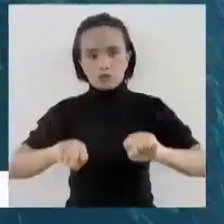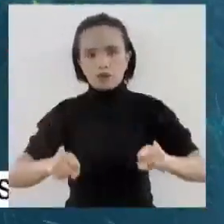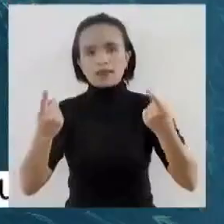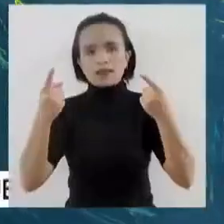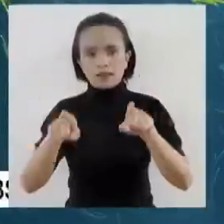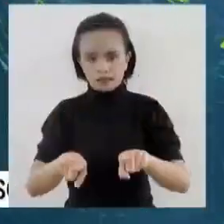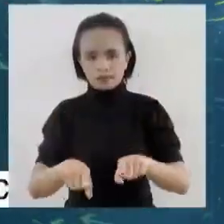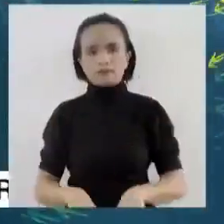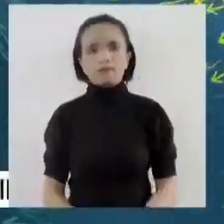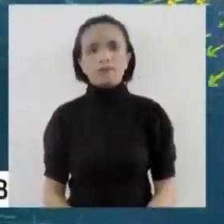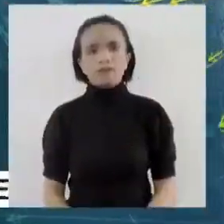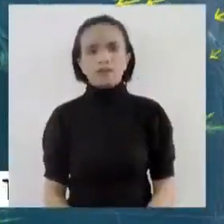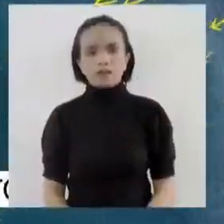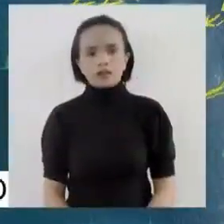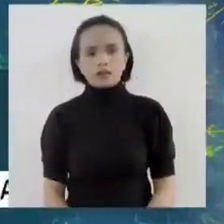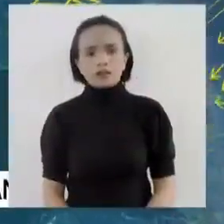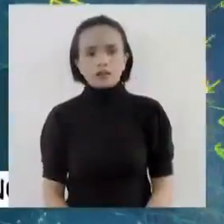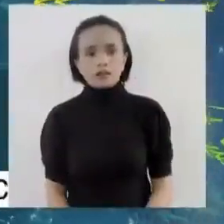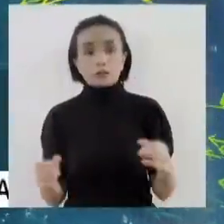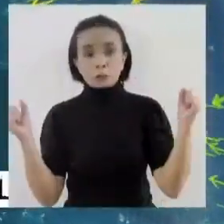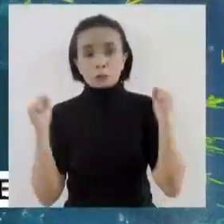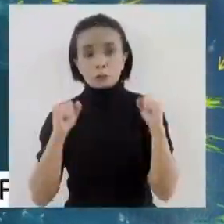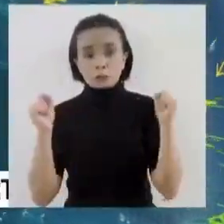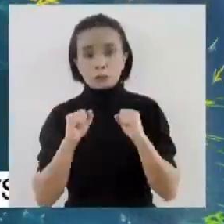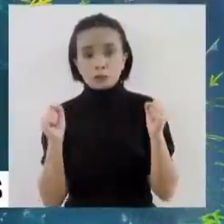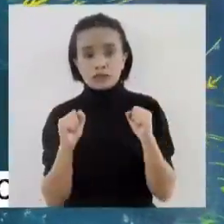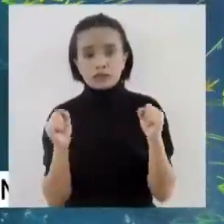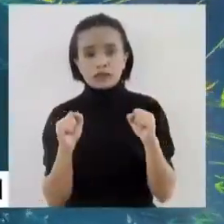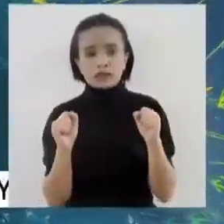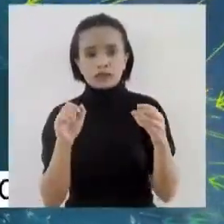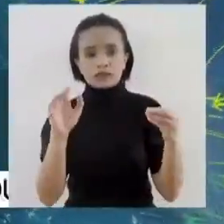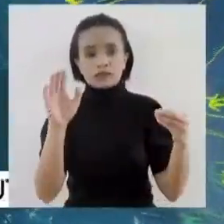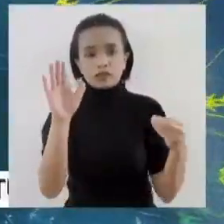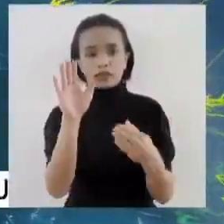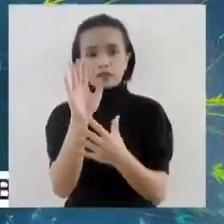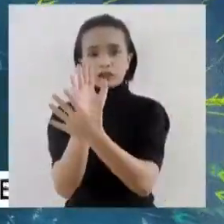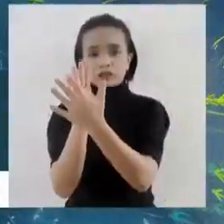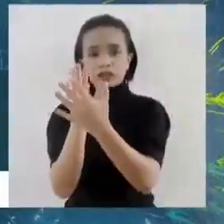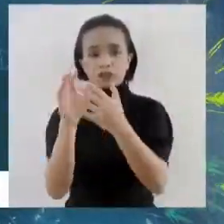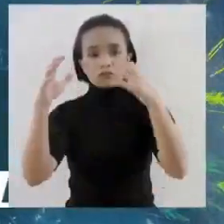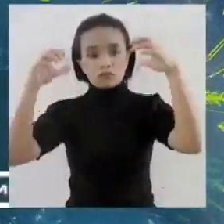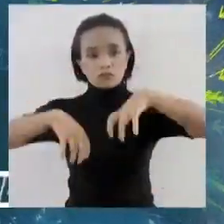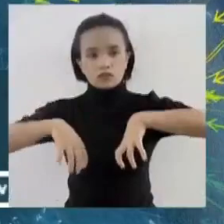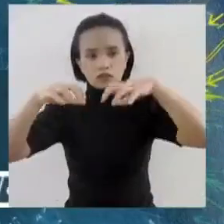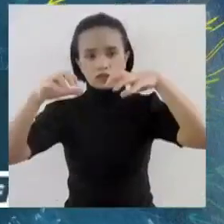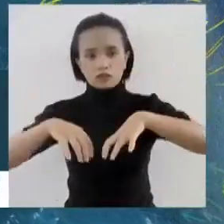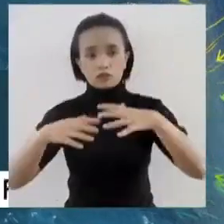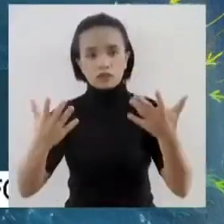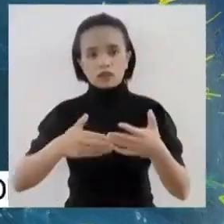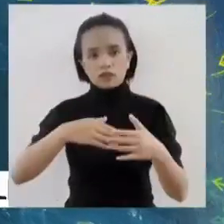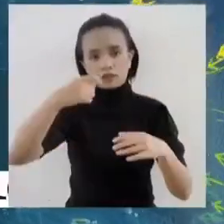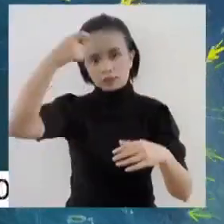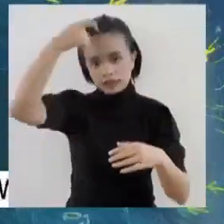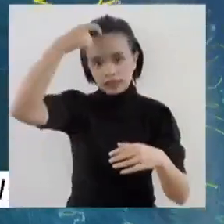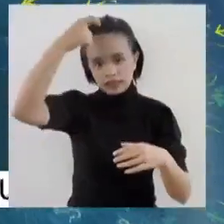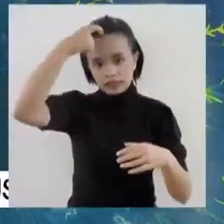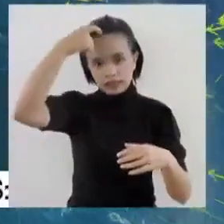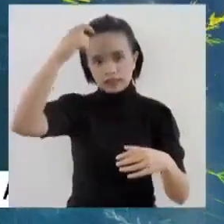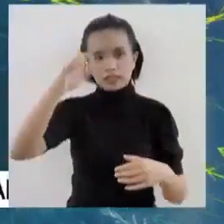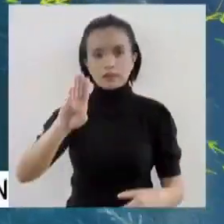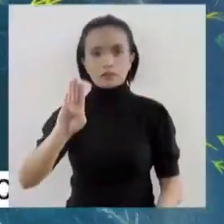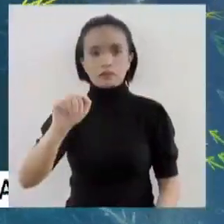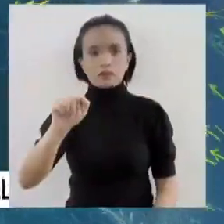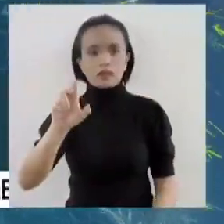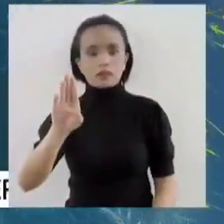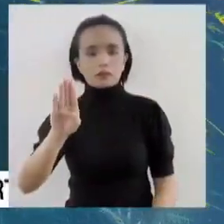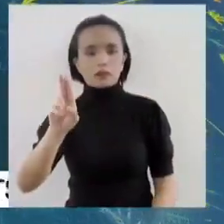areas. The surging Amihan, meanwhile, continues to advance southward, and light rains are expected in Batanes and Mabuyan Islands. And later today, up